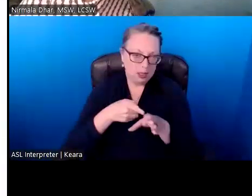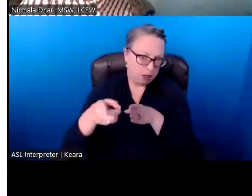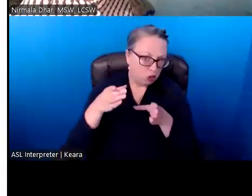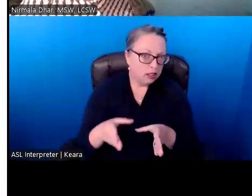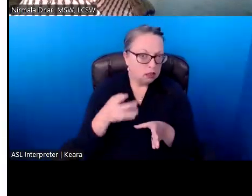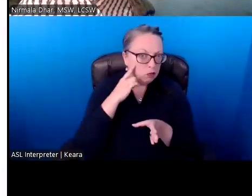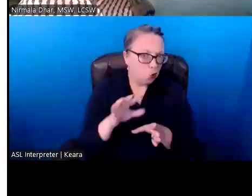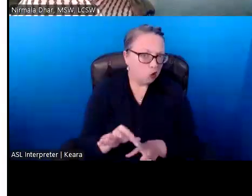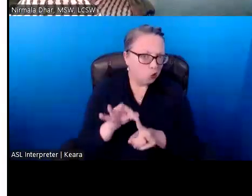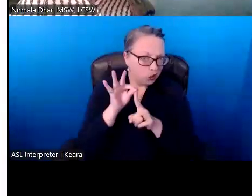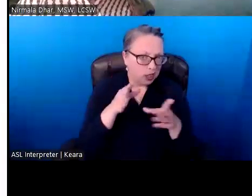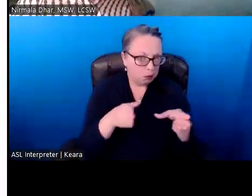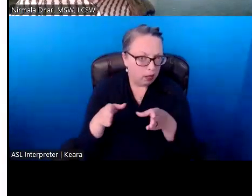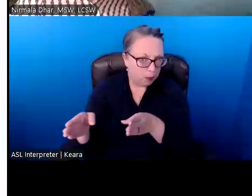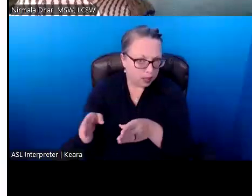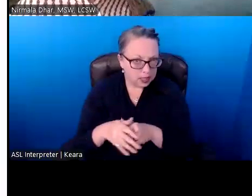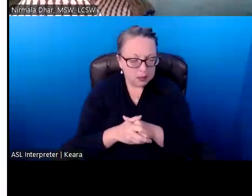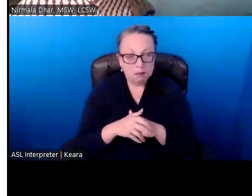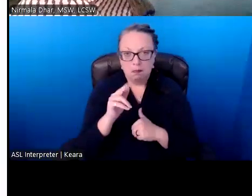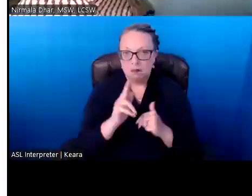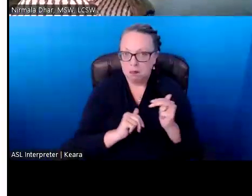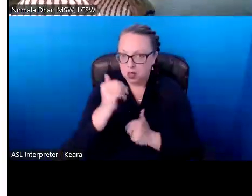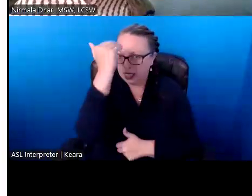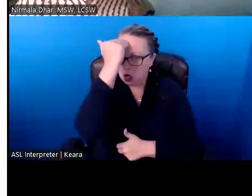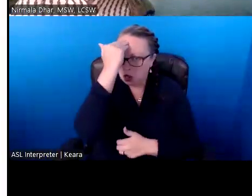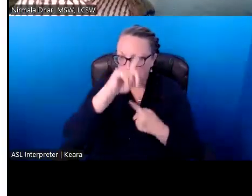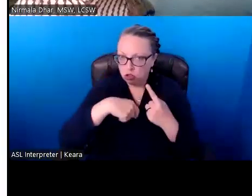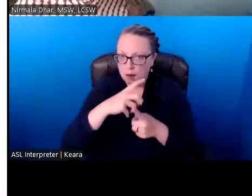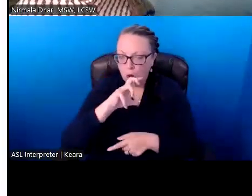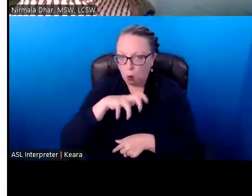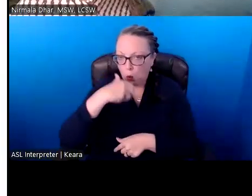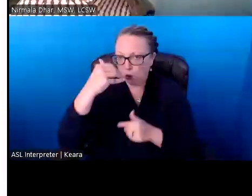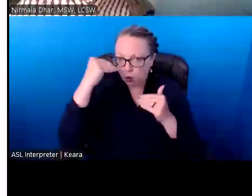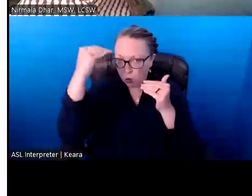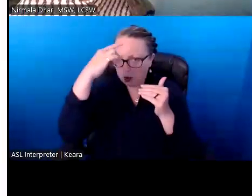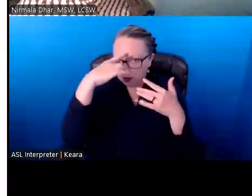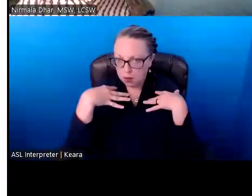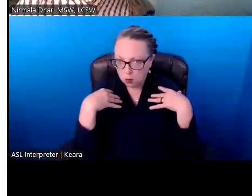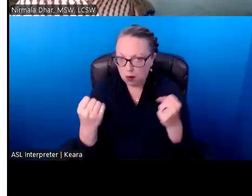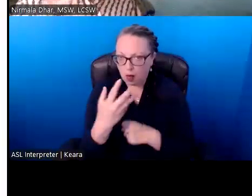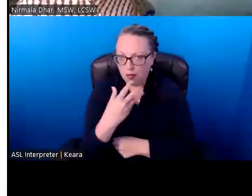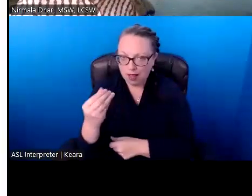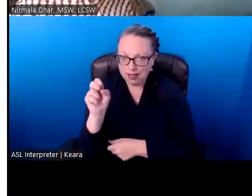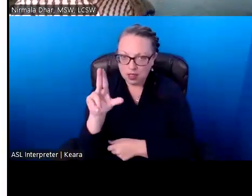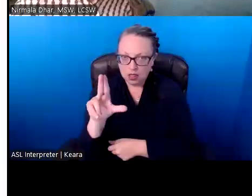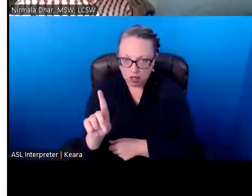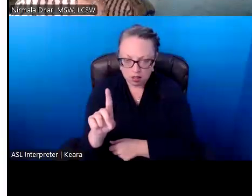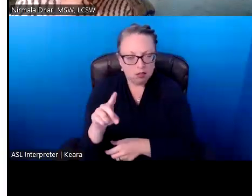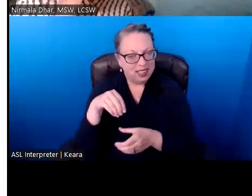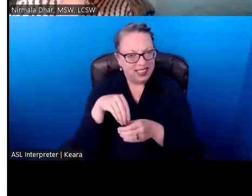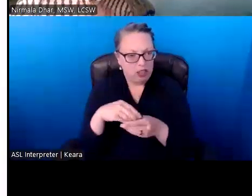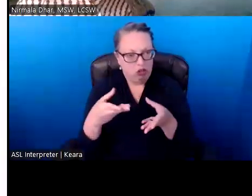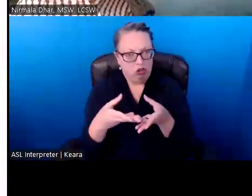pathways, building knowledge of older adult mental health and substance use in the generalist,